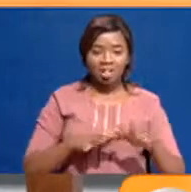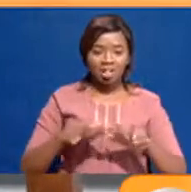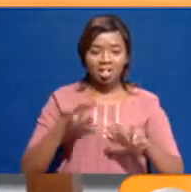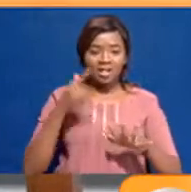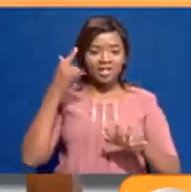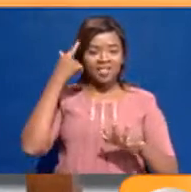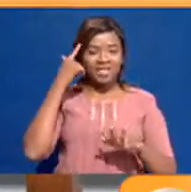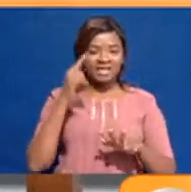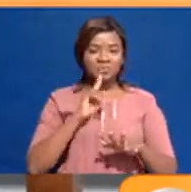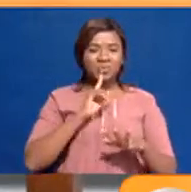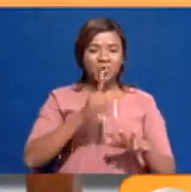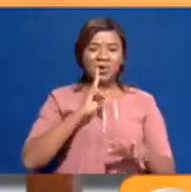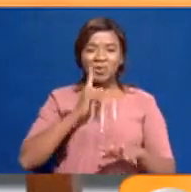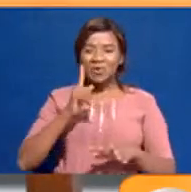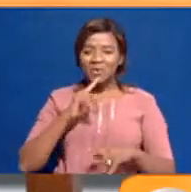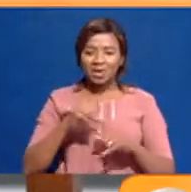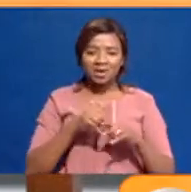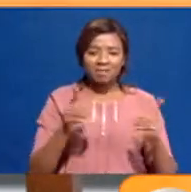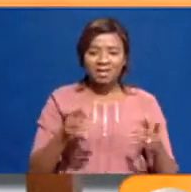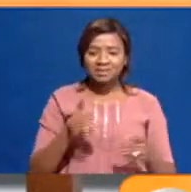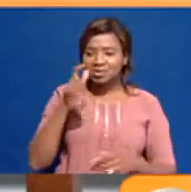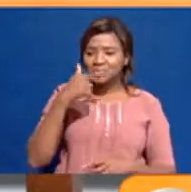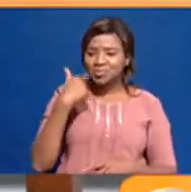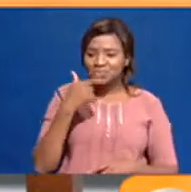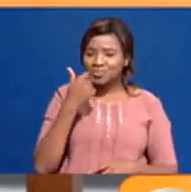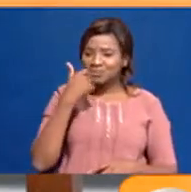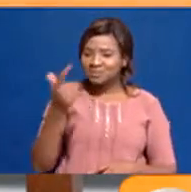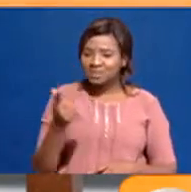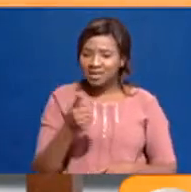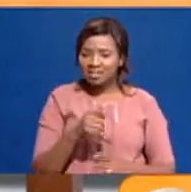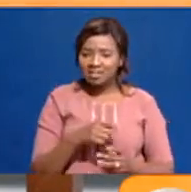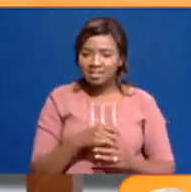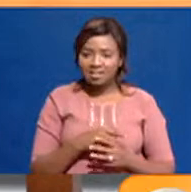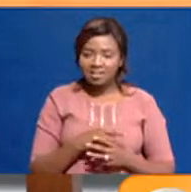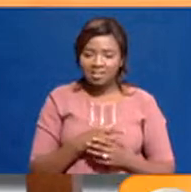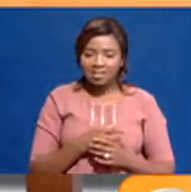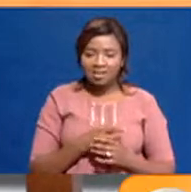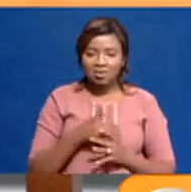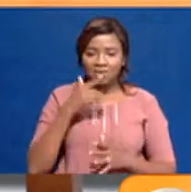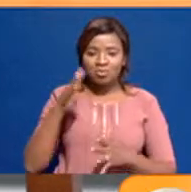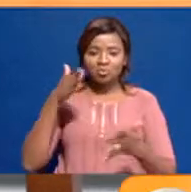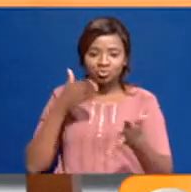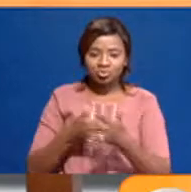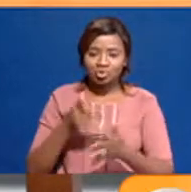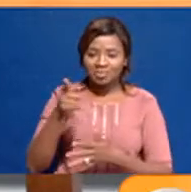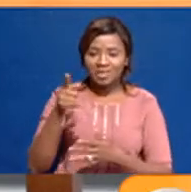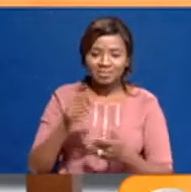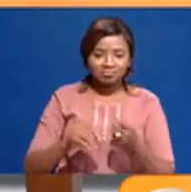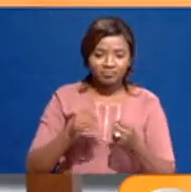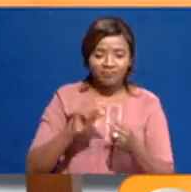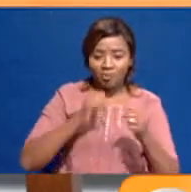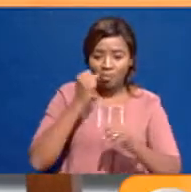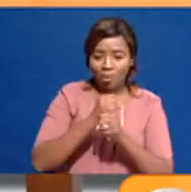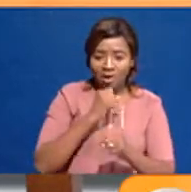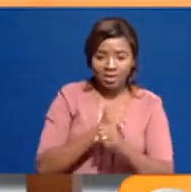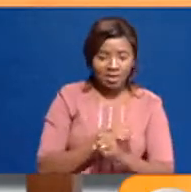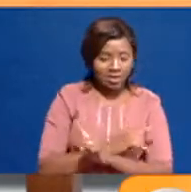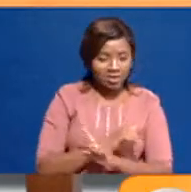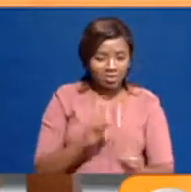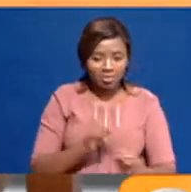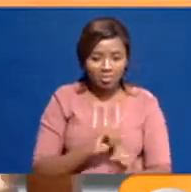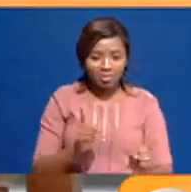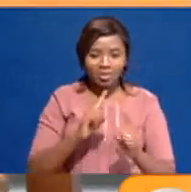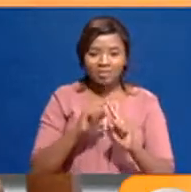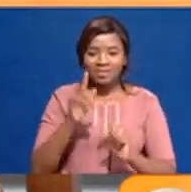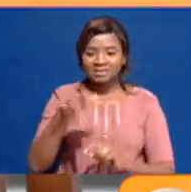dictatorship. But nobody stops them talking. Nobody stops them making their own contributions. It is just that the kind